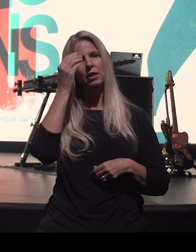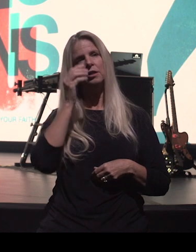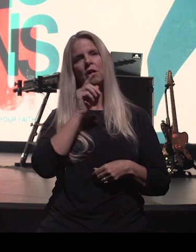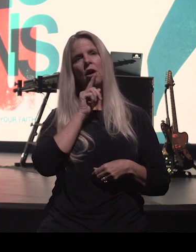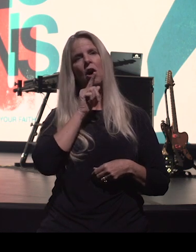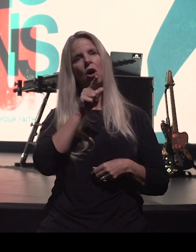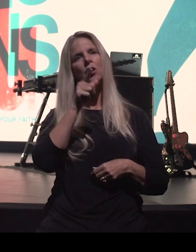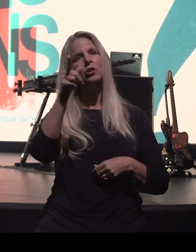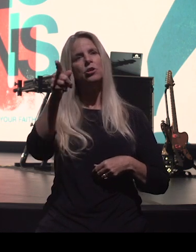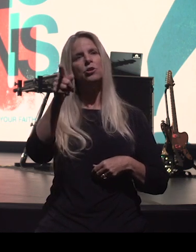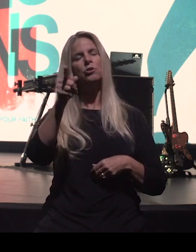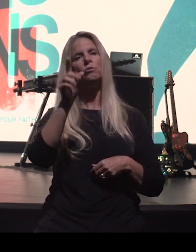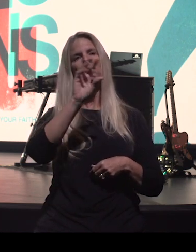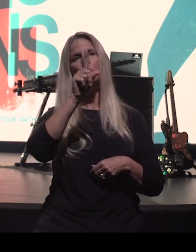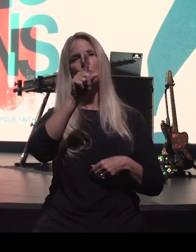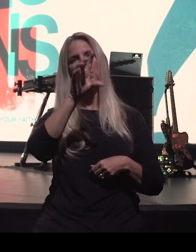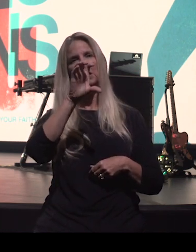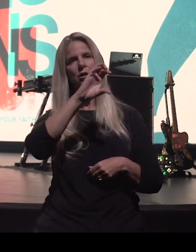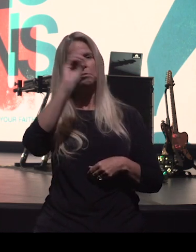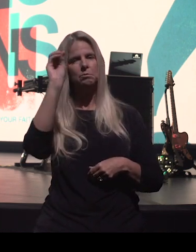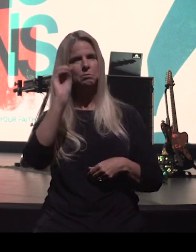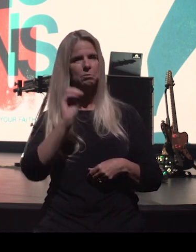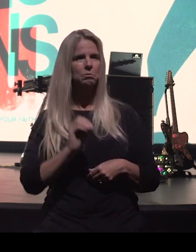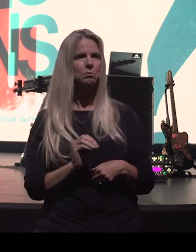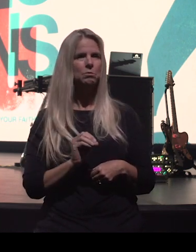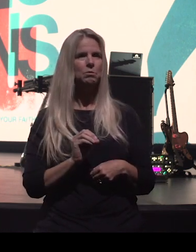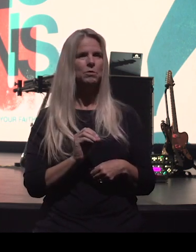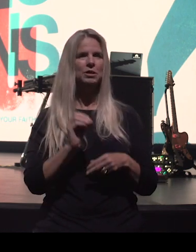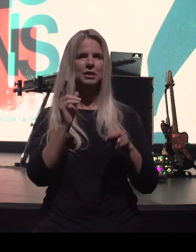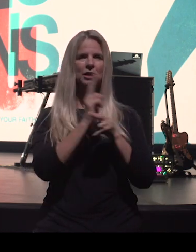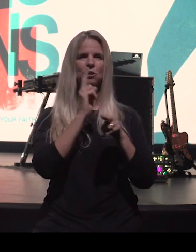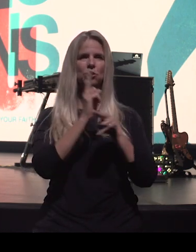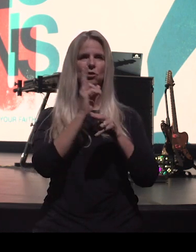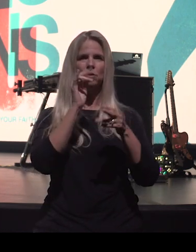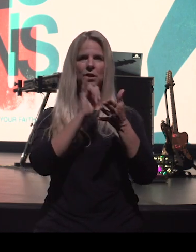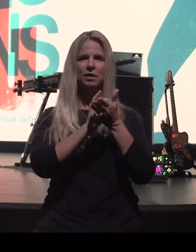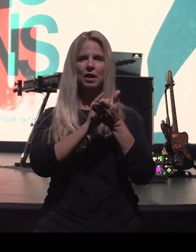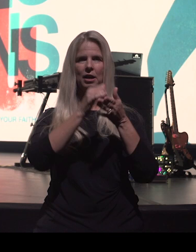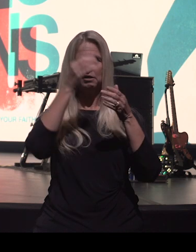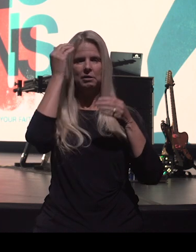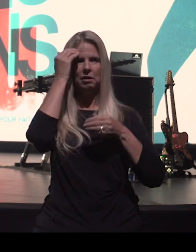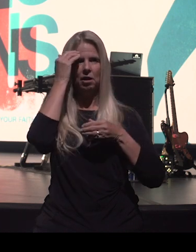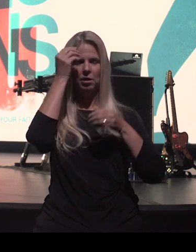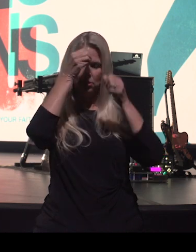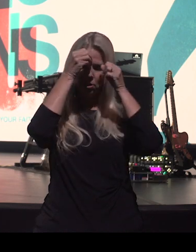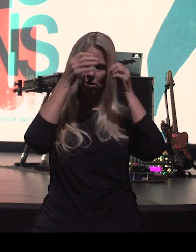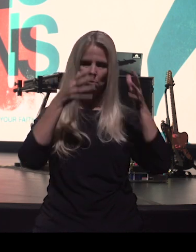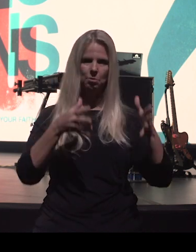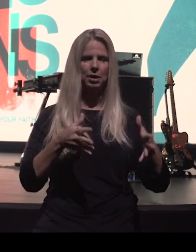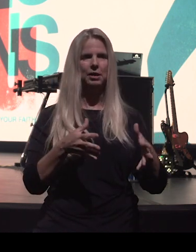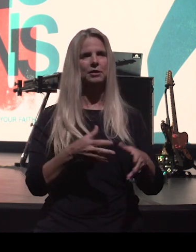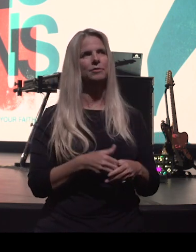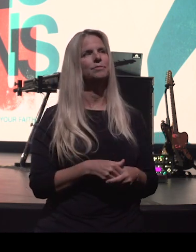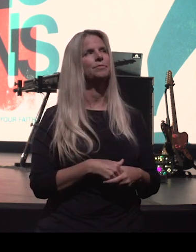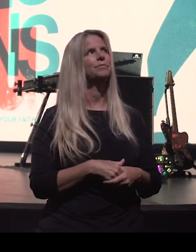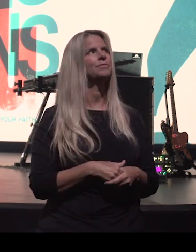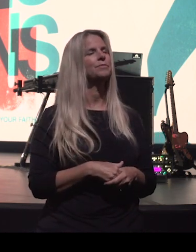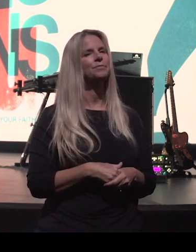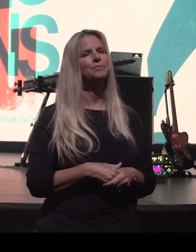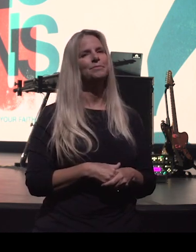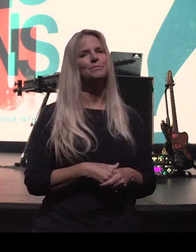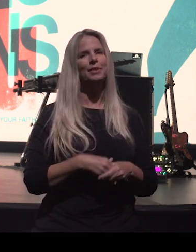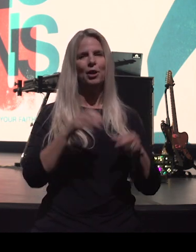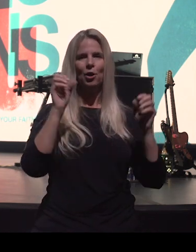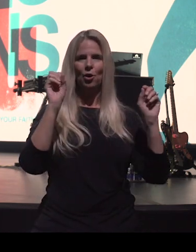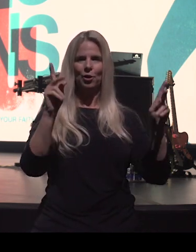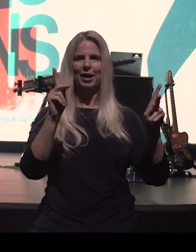Let's focus on application, not just head knowledge, or we will always get stuck. Okay, anybody feel uncomfortable a little bit? We're going to move on past